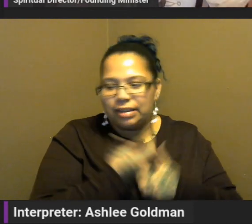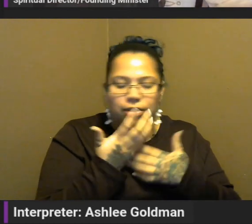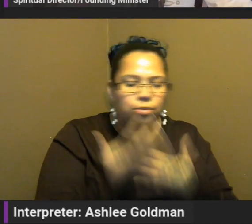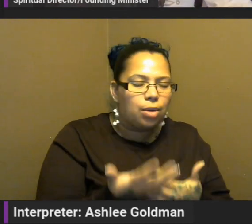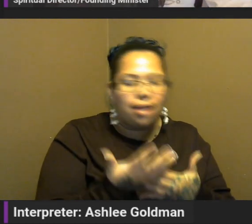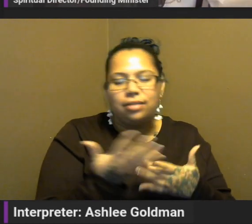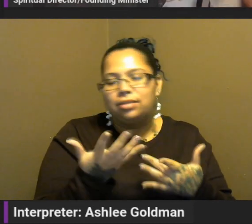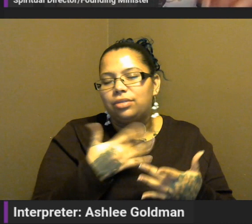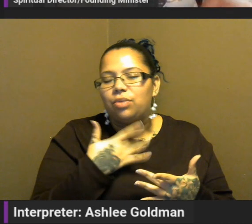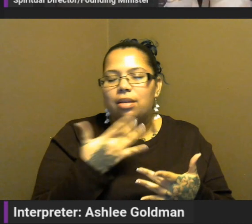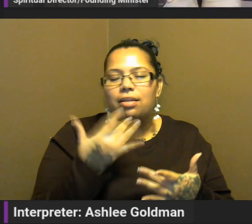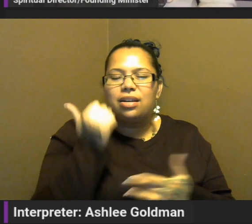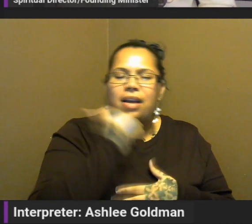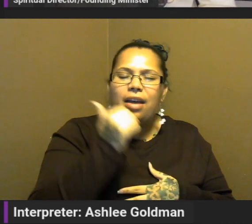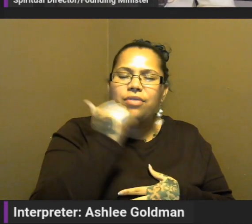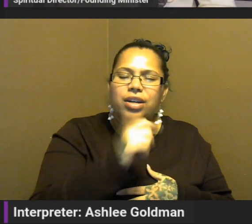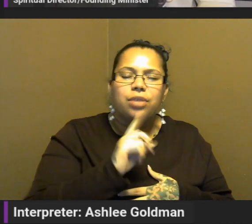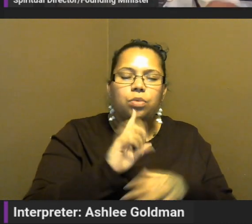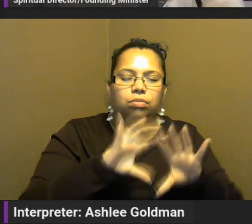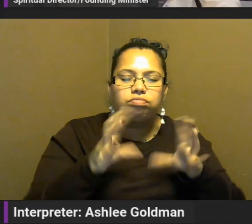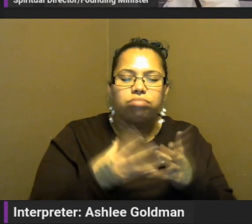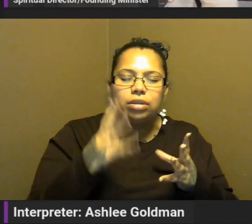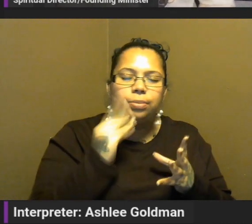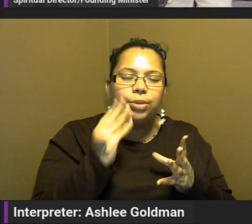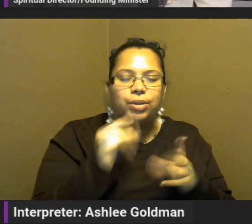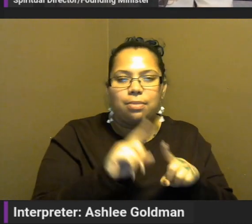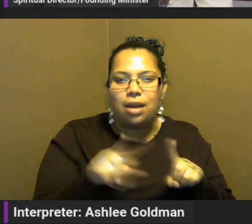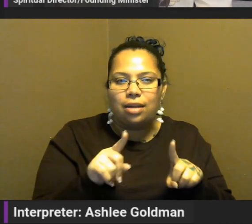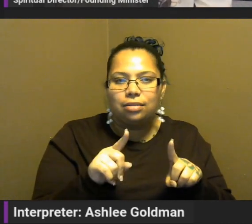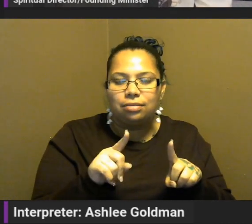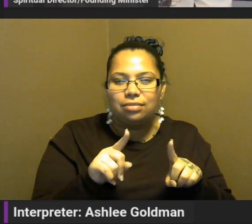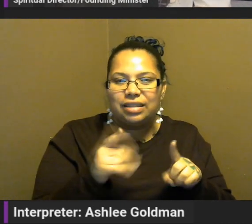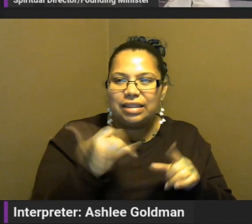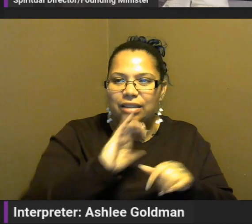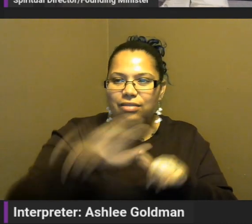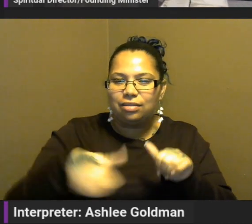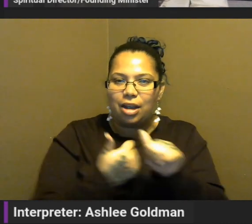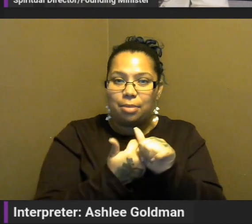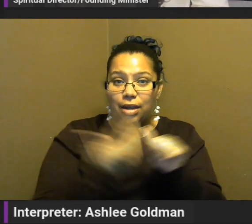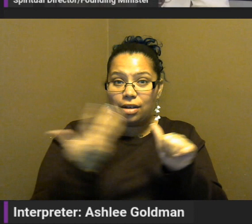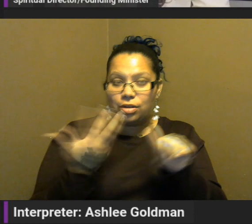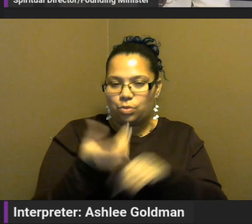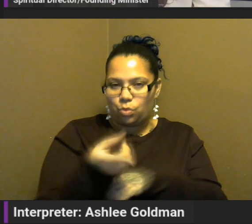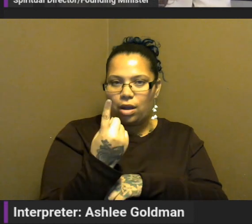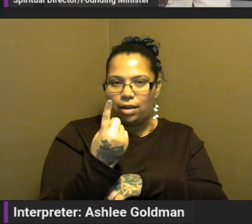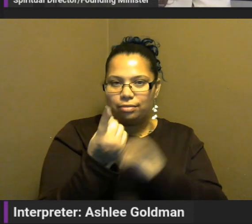real world experiences. And yet, back of that, there is still oneness.